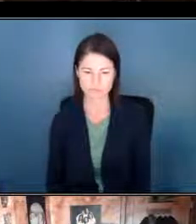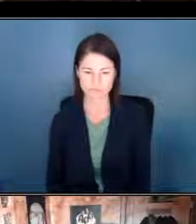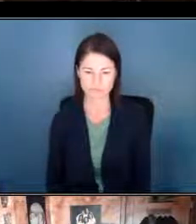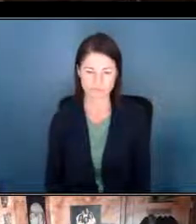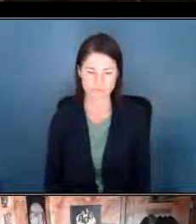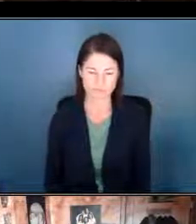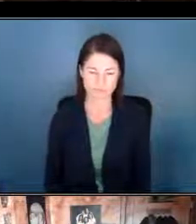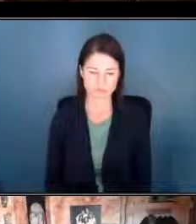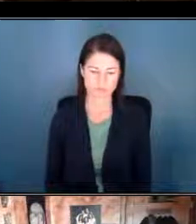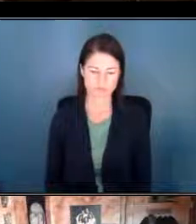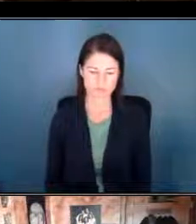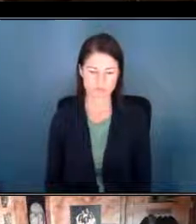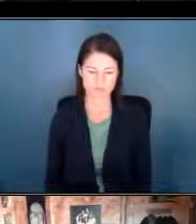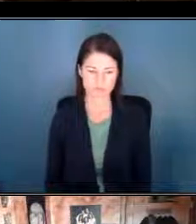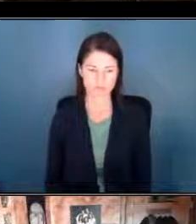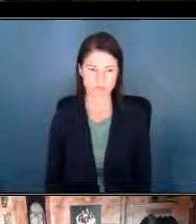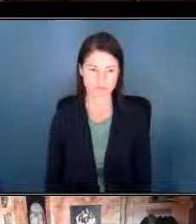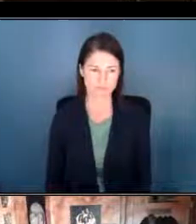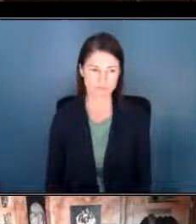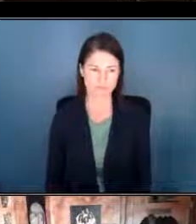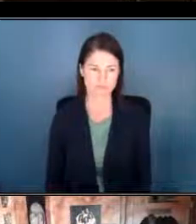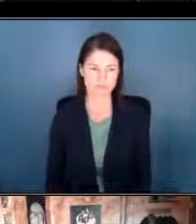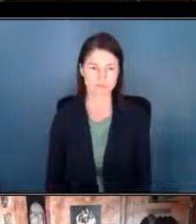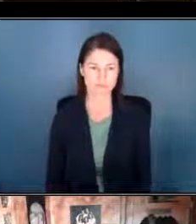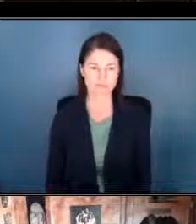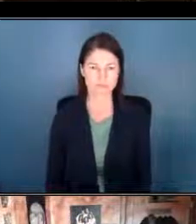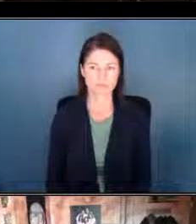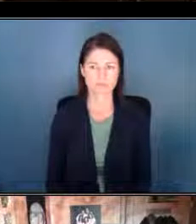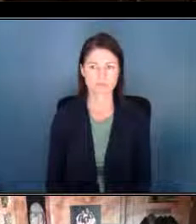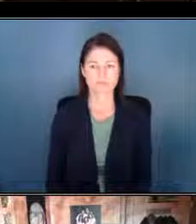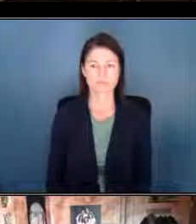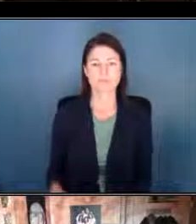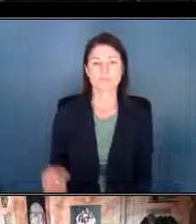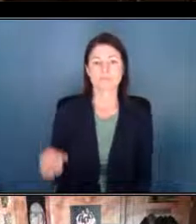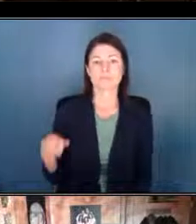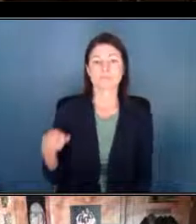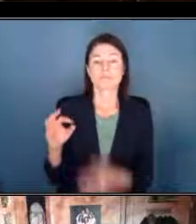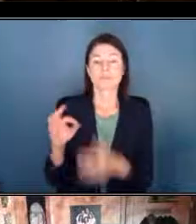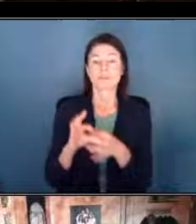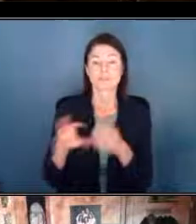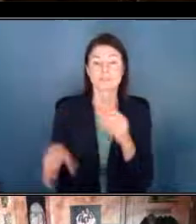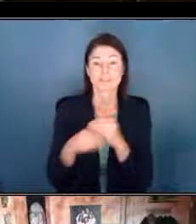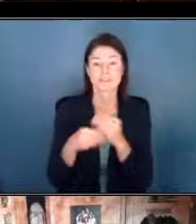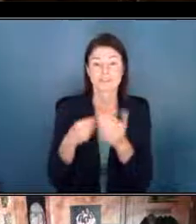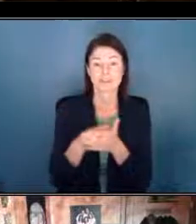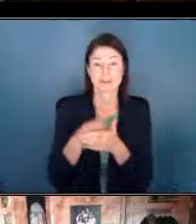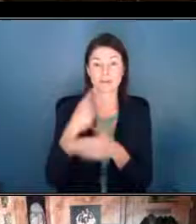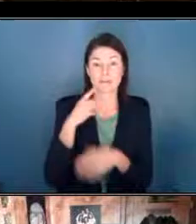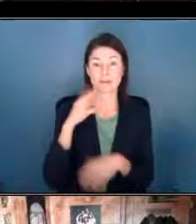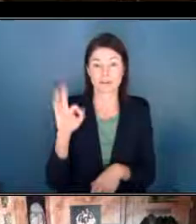In terms of what Mark with the FAA was talking about, in terms of additional funding, most of our smaller